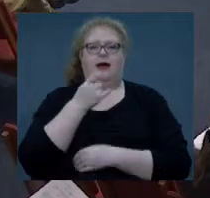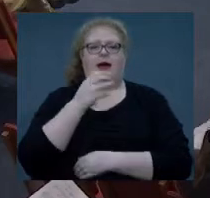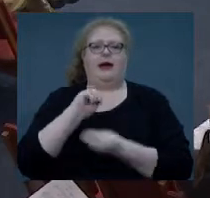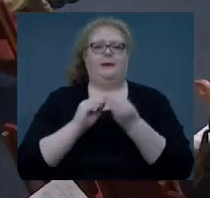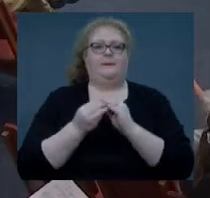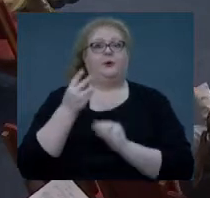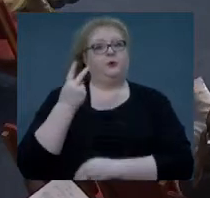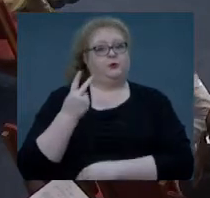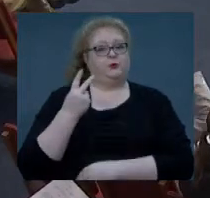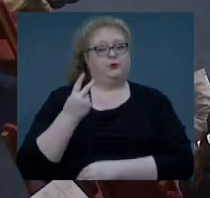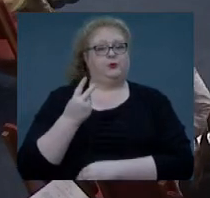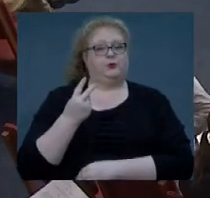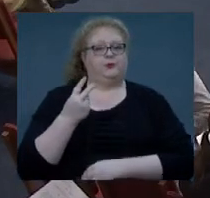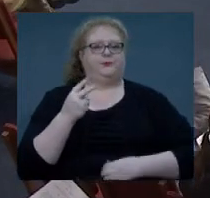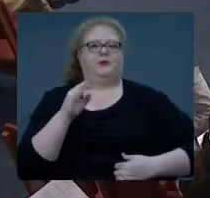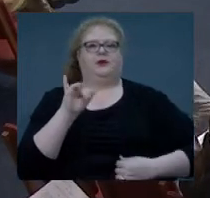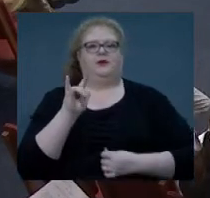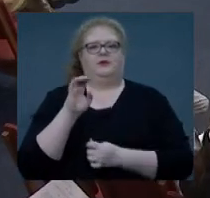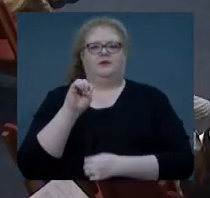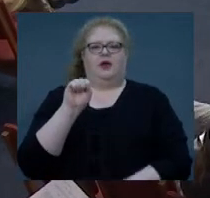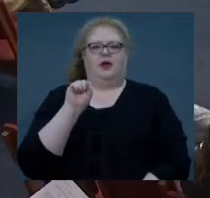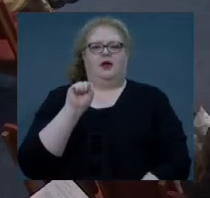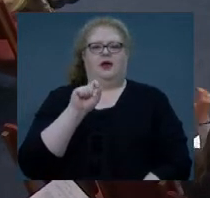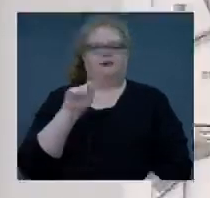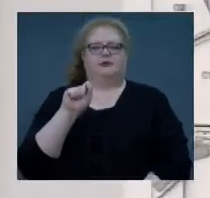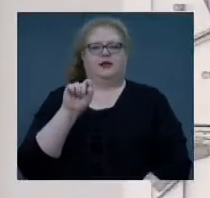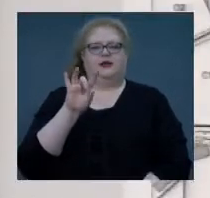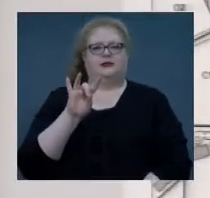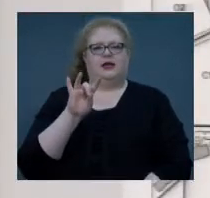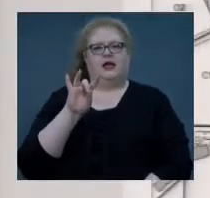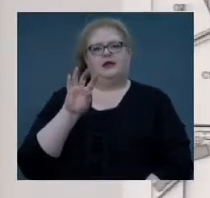2, file